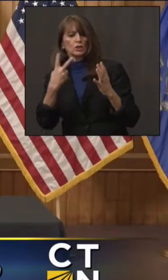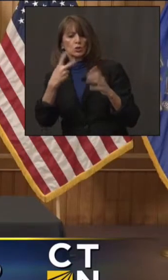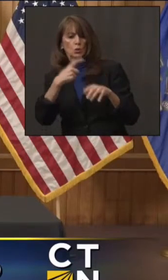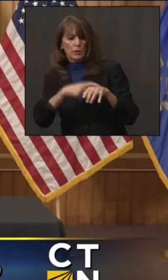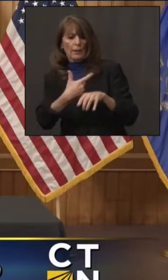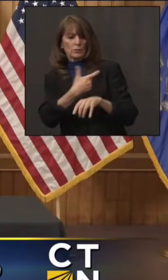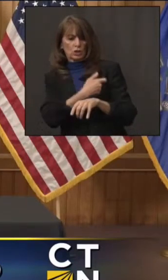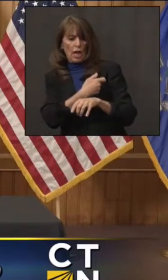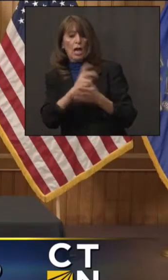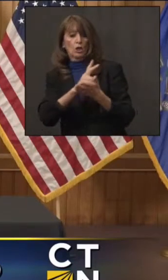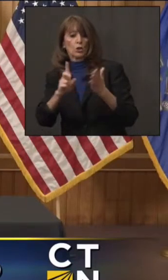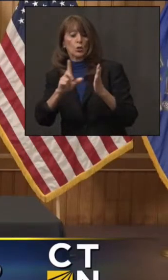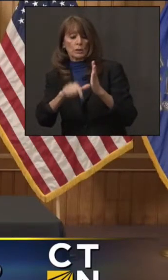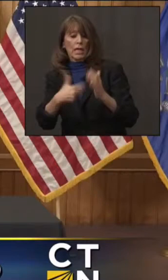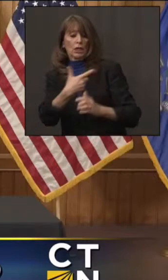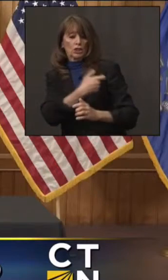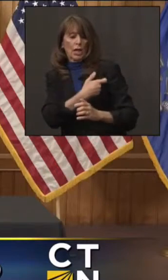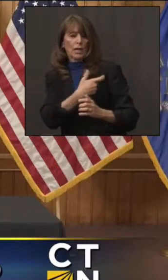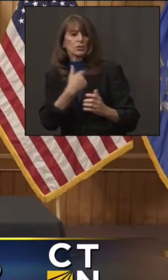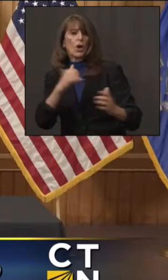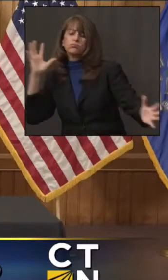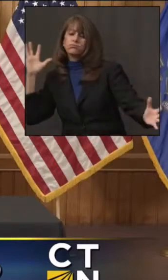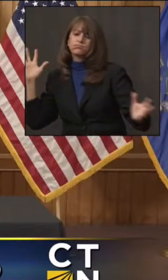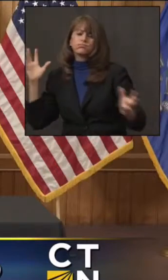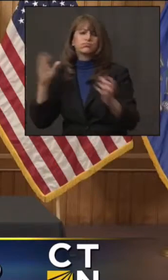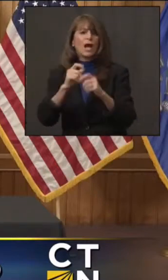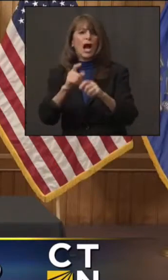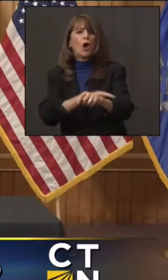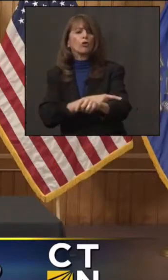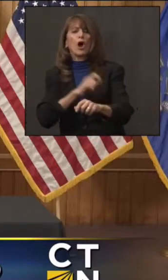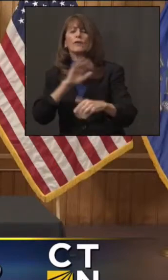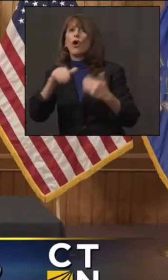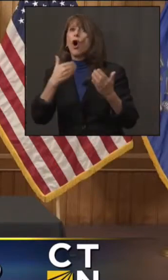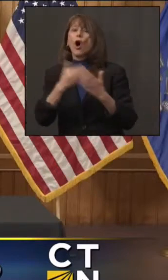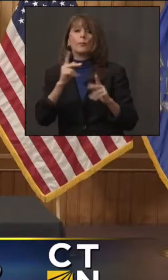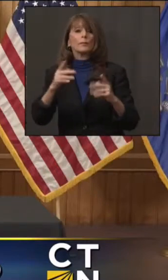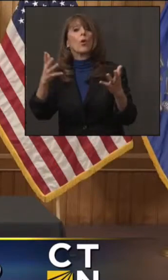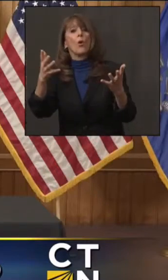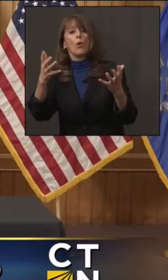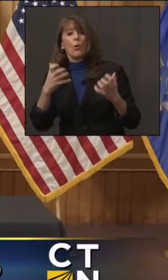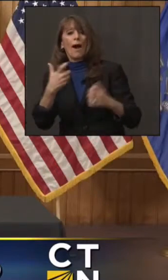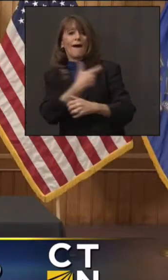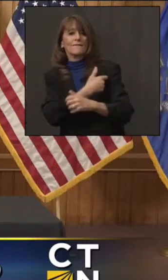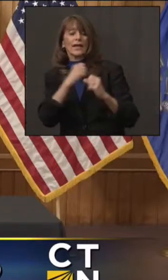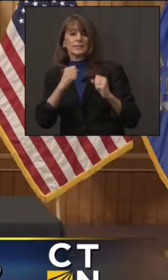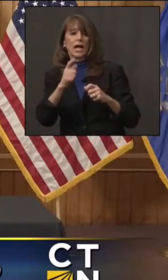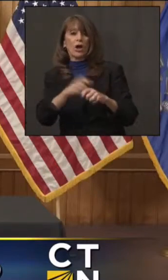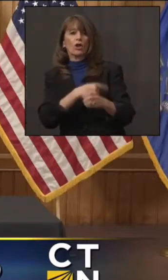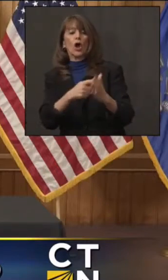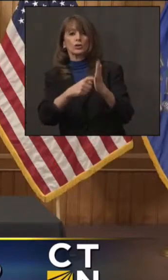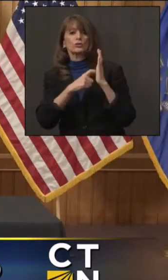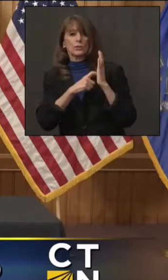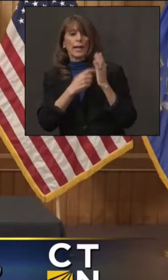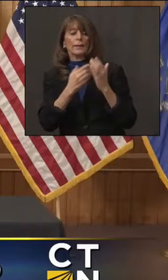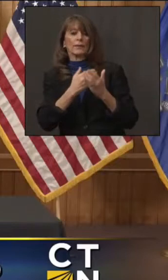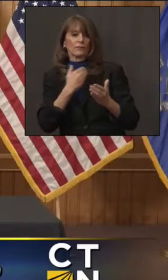long before everybody who wants to be vaccinated in Connecticut will have the opportunity to get